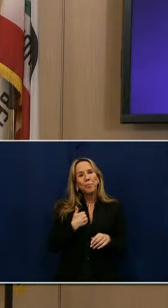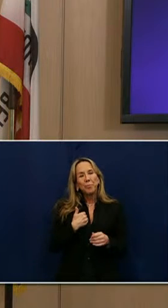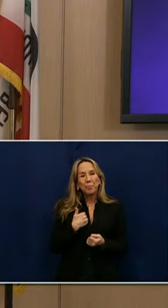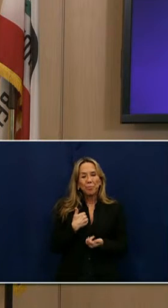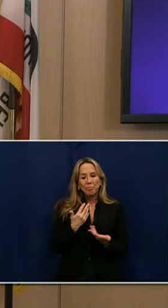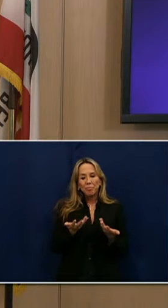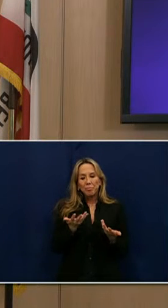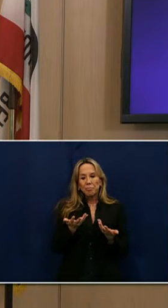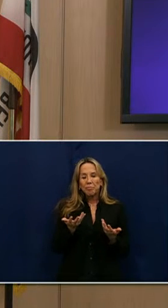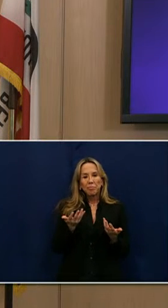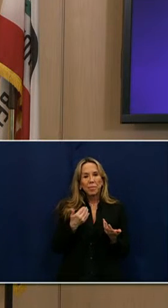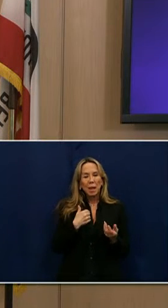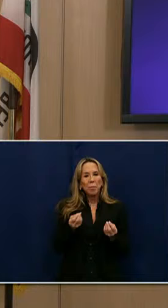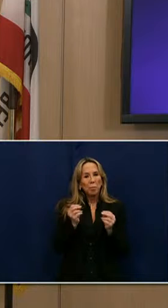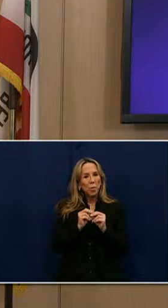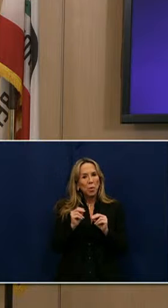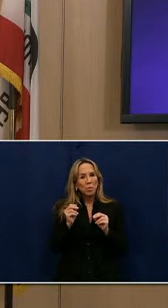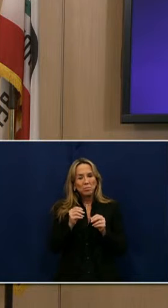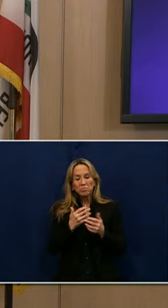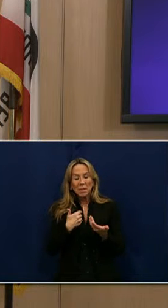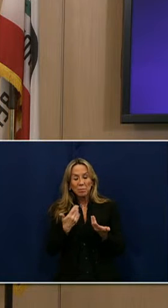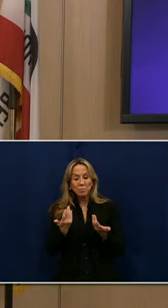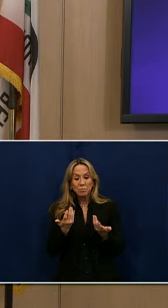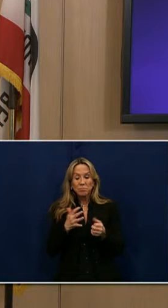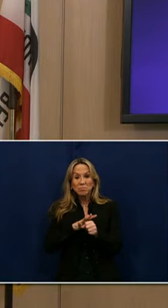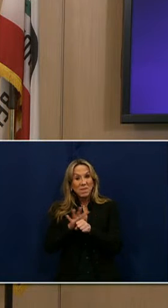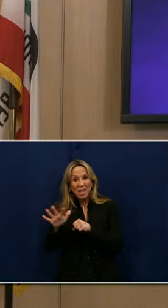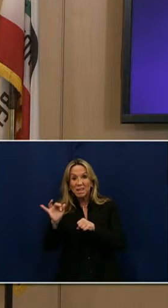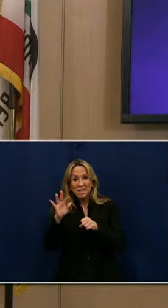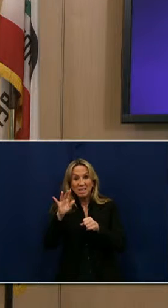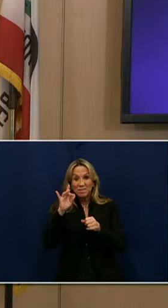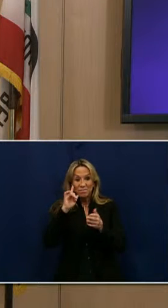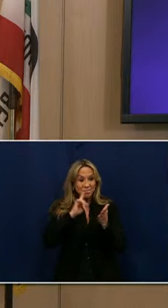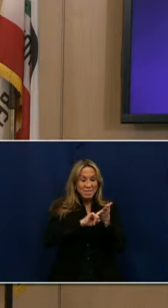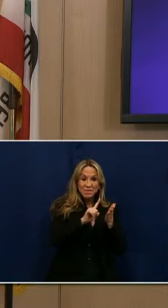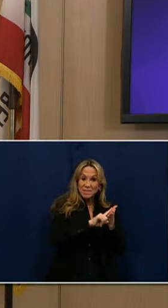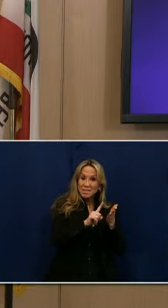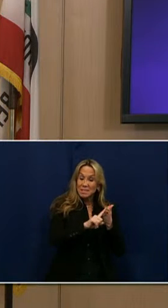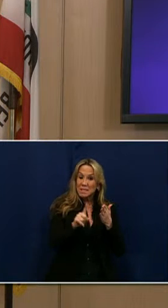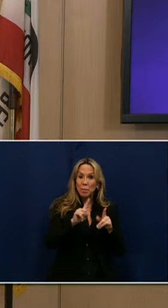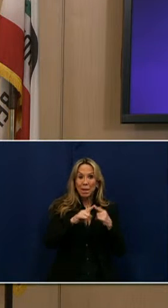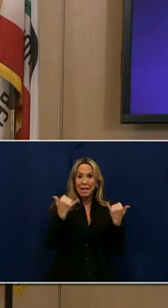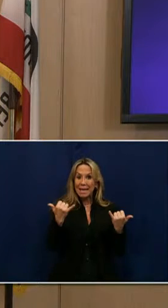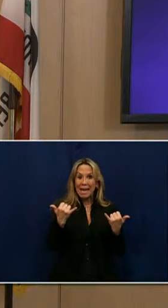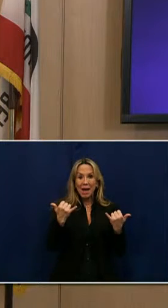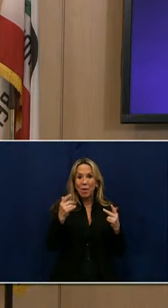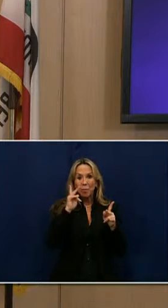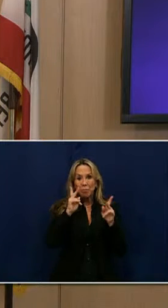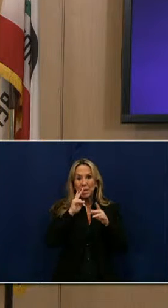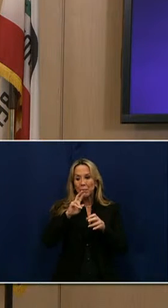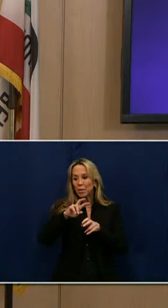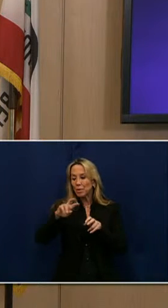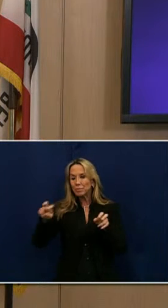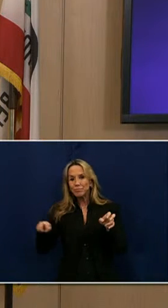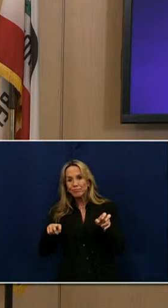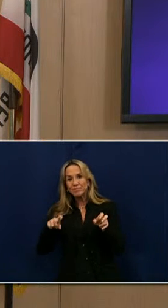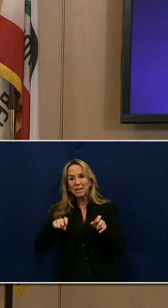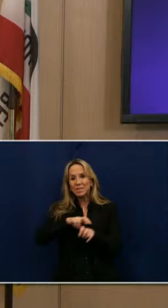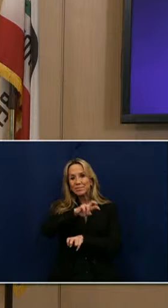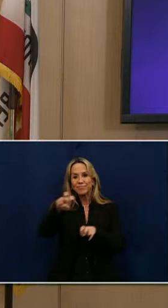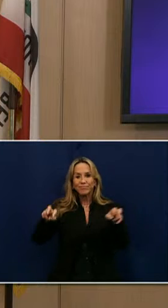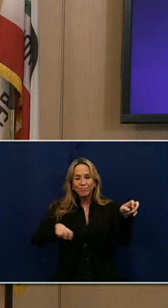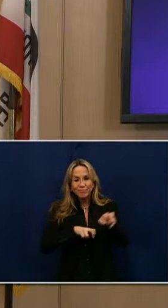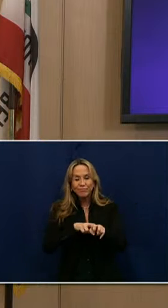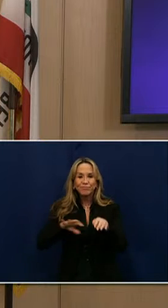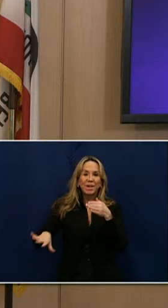a higher number of case investigators. But, you know, as people drop off, we have to add them back on. So